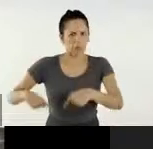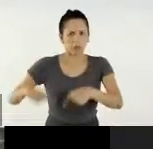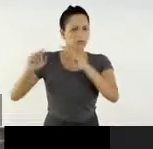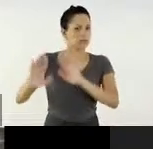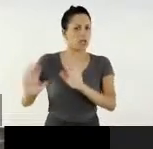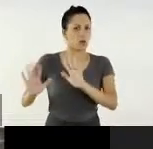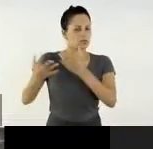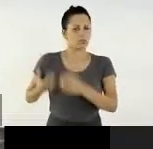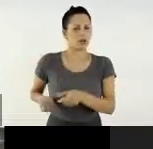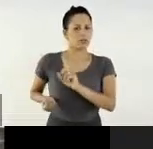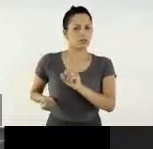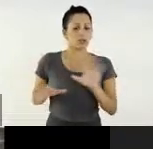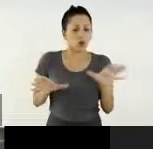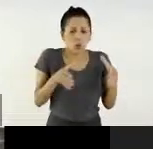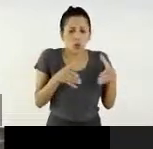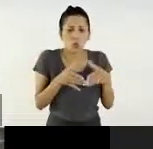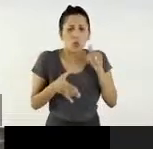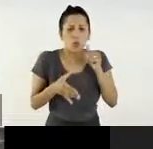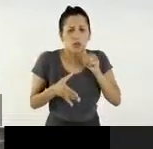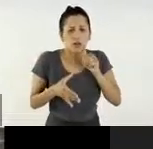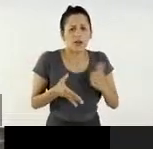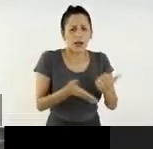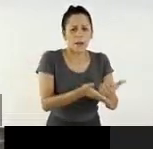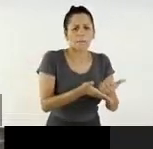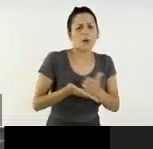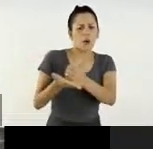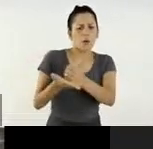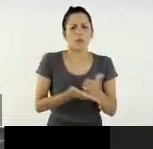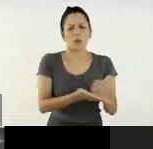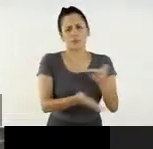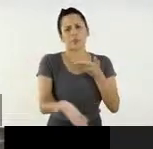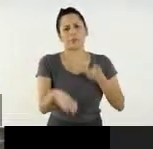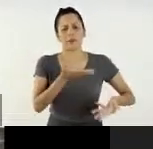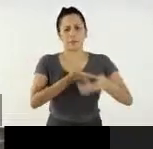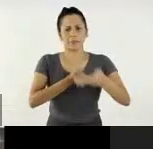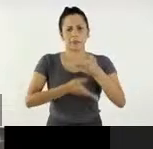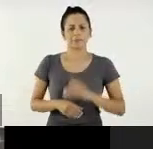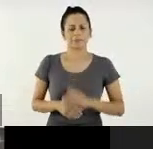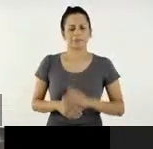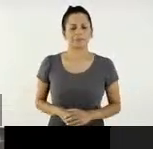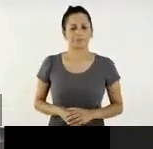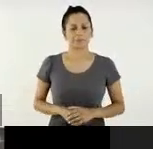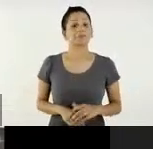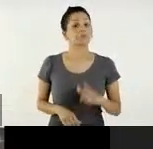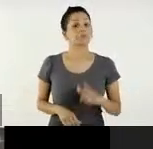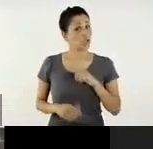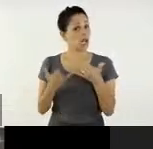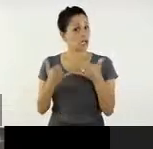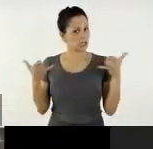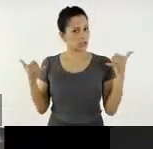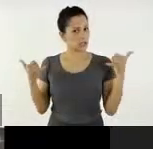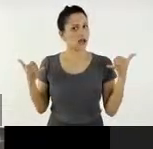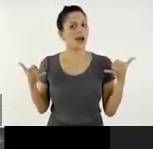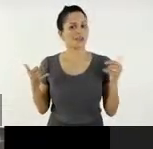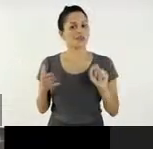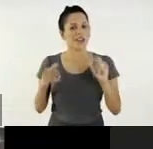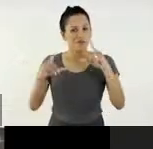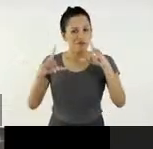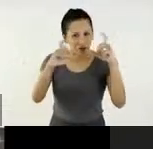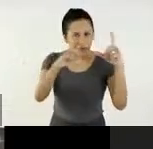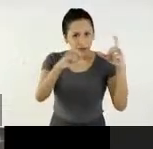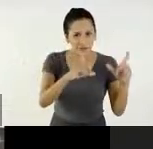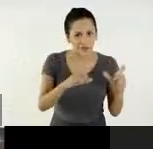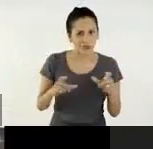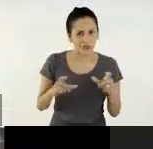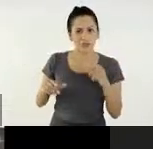facilities. Darkroom electricity was supplied by marine battery. Slideshows were powered by a gas-fueled